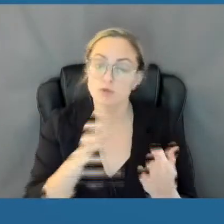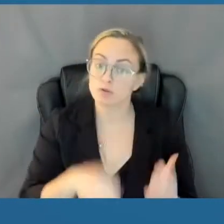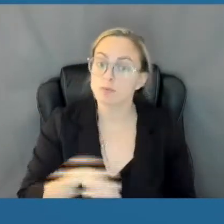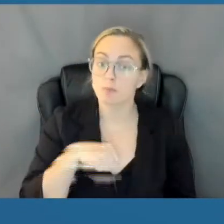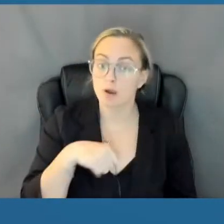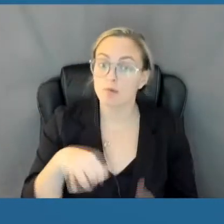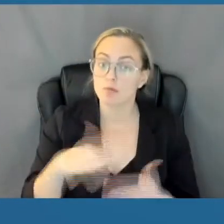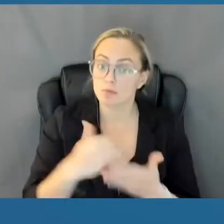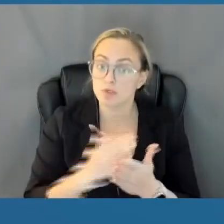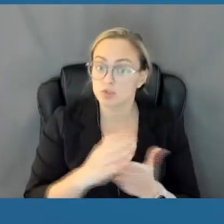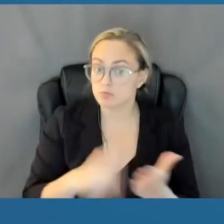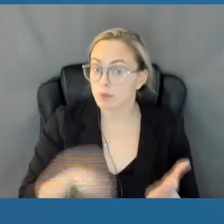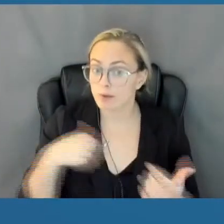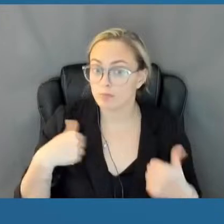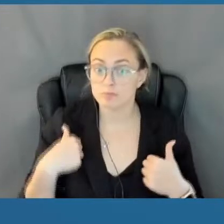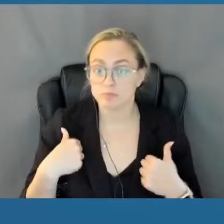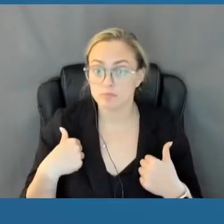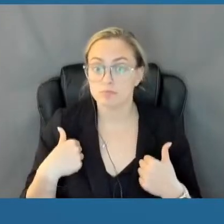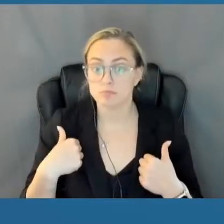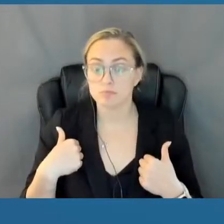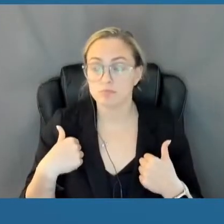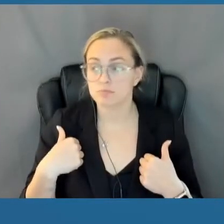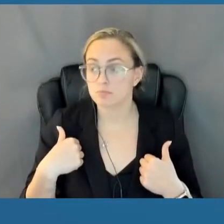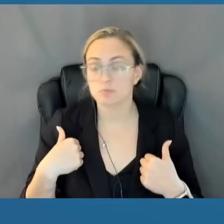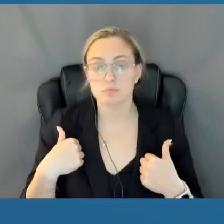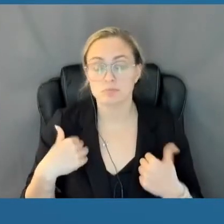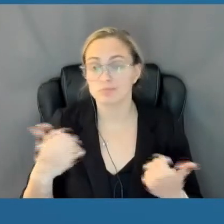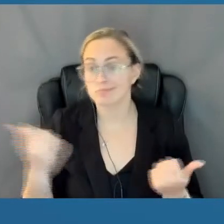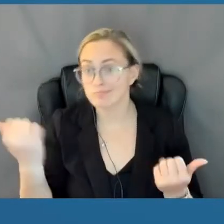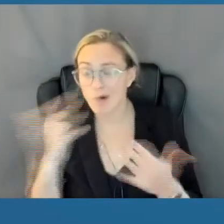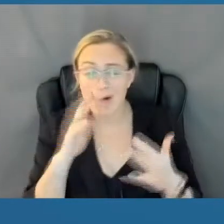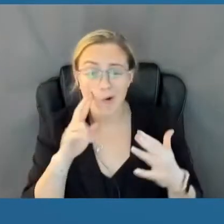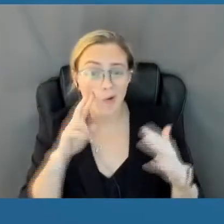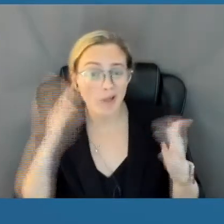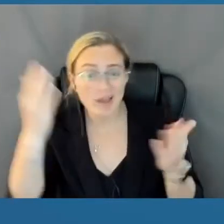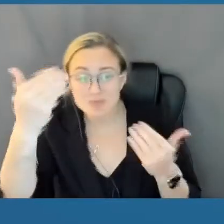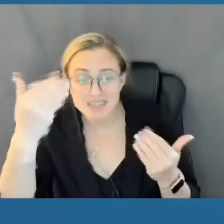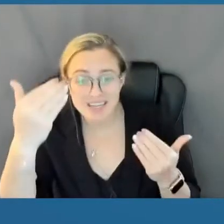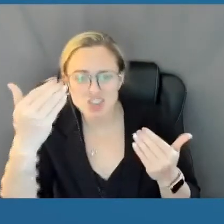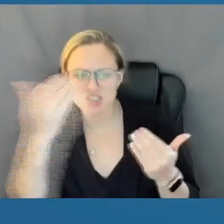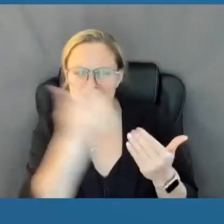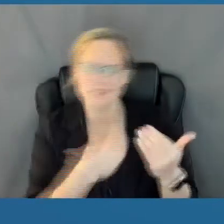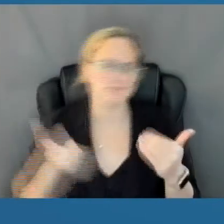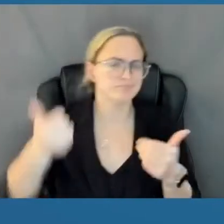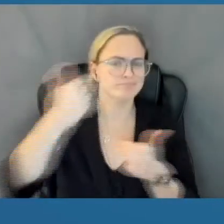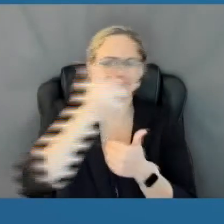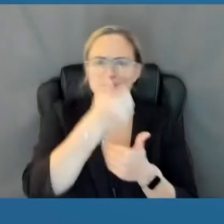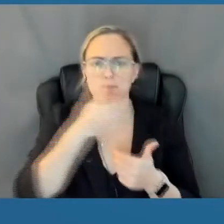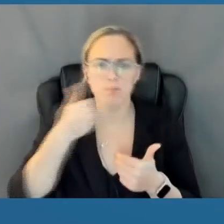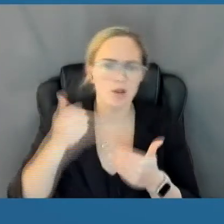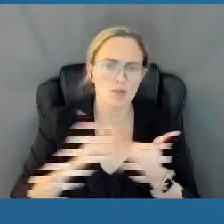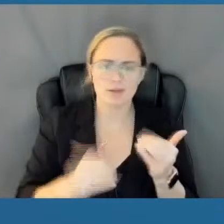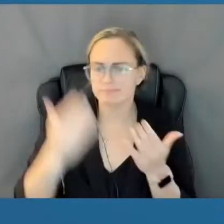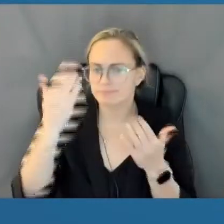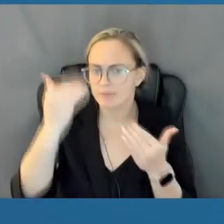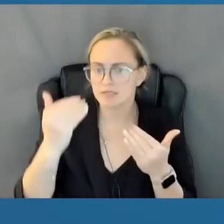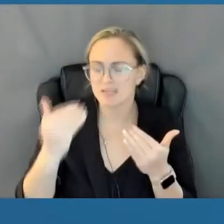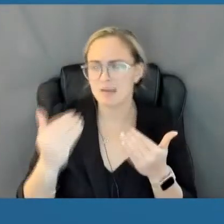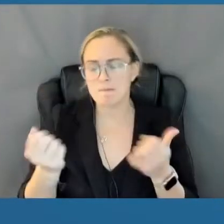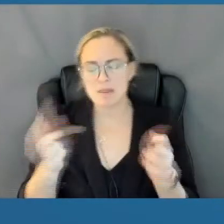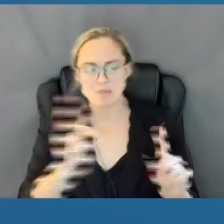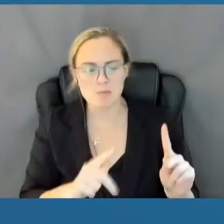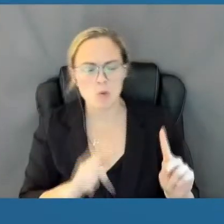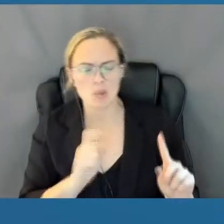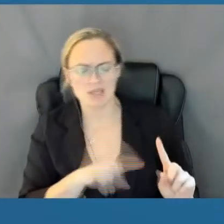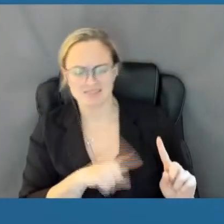budget. Again, it exceeded all expectations in terms of the policies that were questioned by many, that could it really be